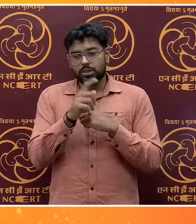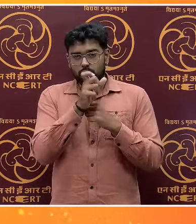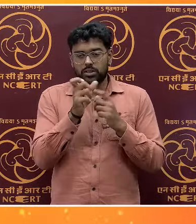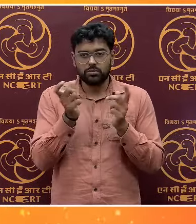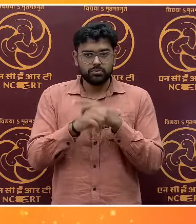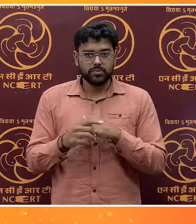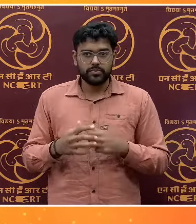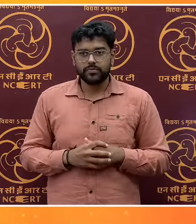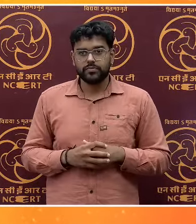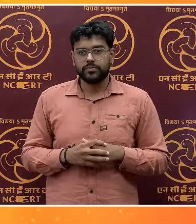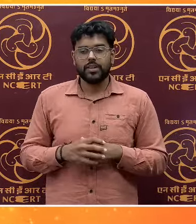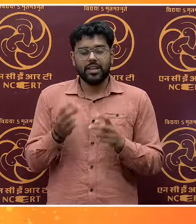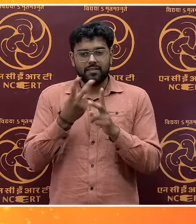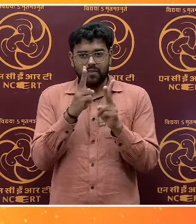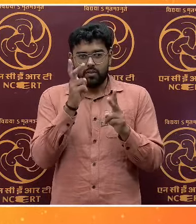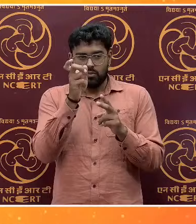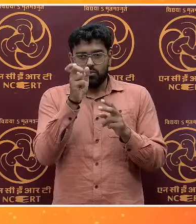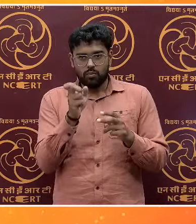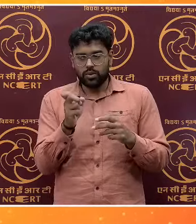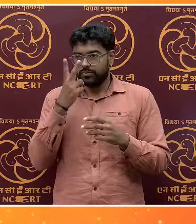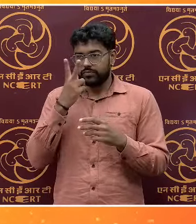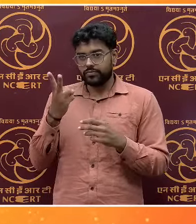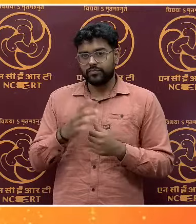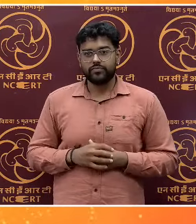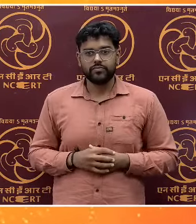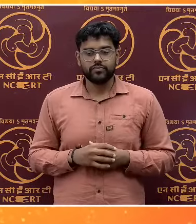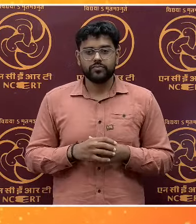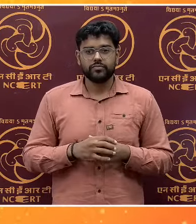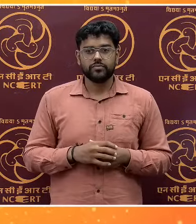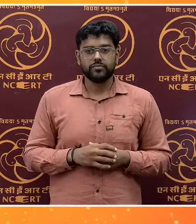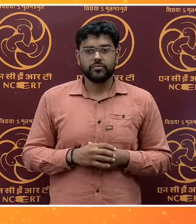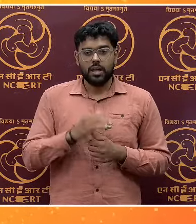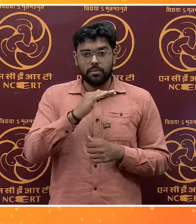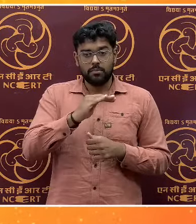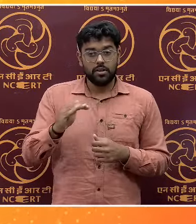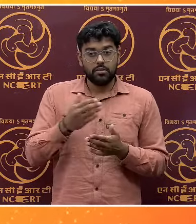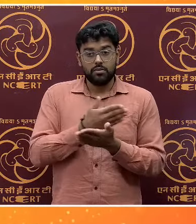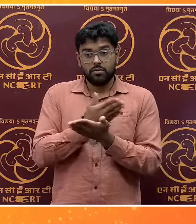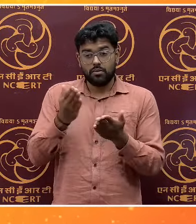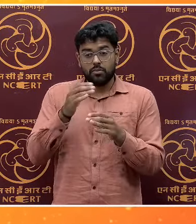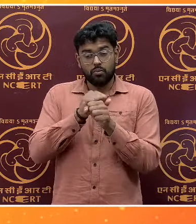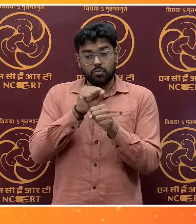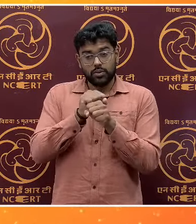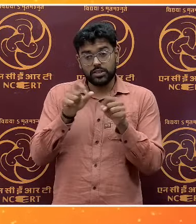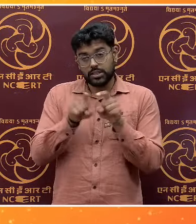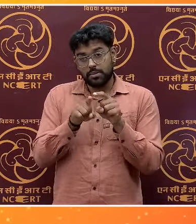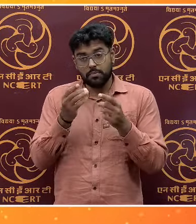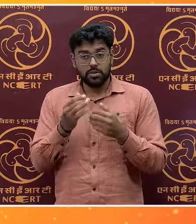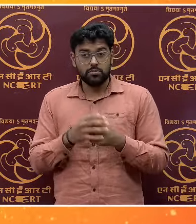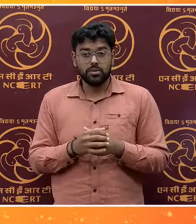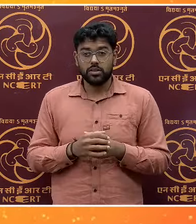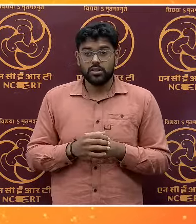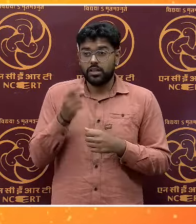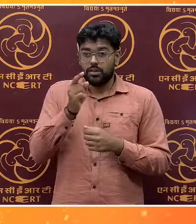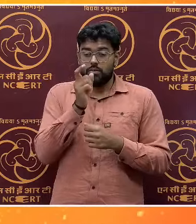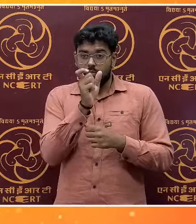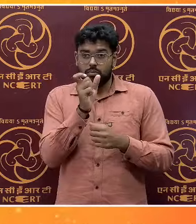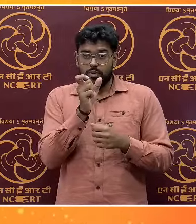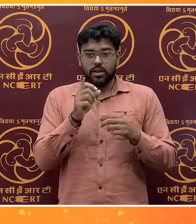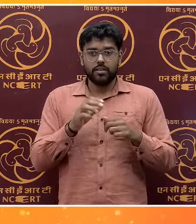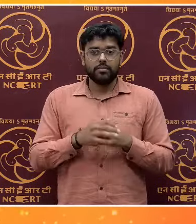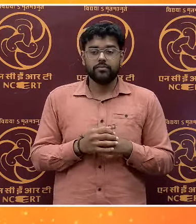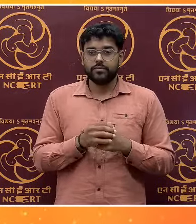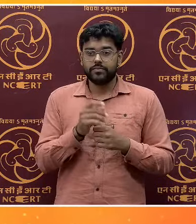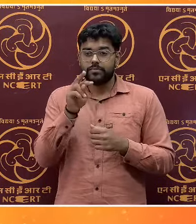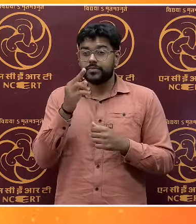firm, meek, merry, kind, anxious, and bent. Hmm. So our kids should work on this. That what firm meaning? Firm it